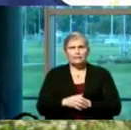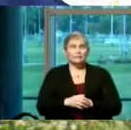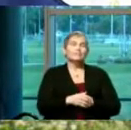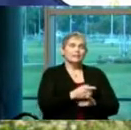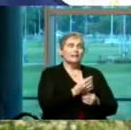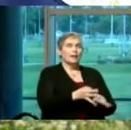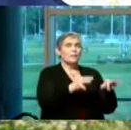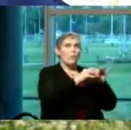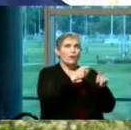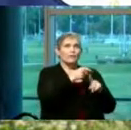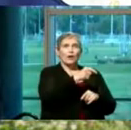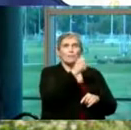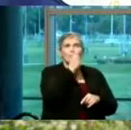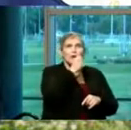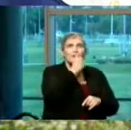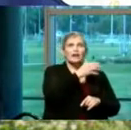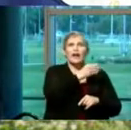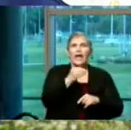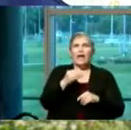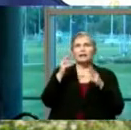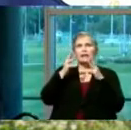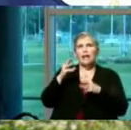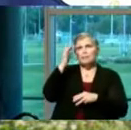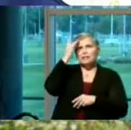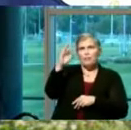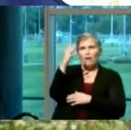sector in climate smart agriculture and forestry.